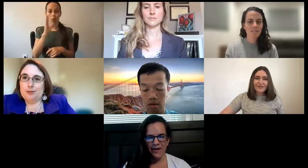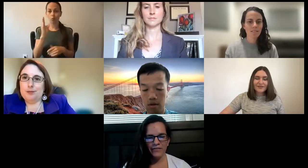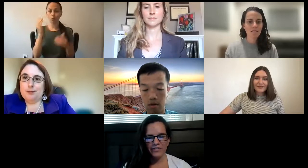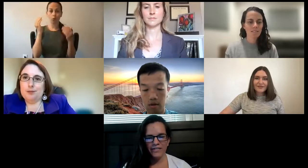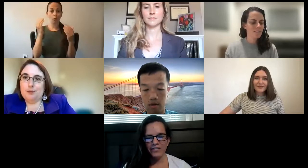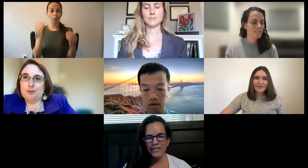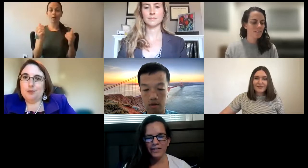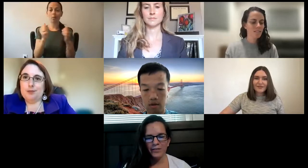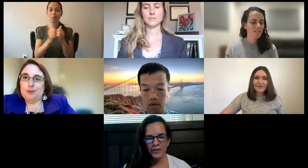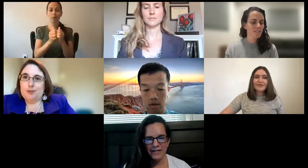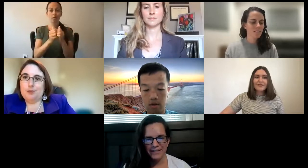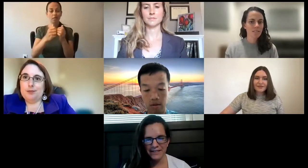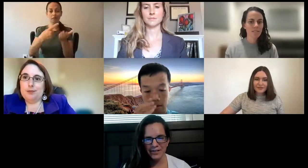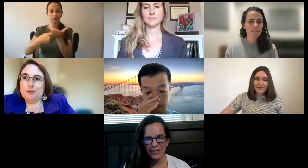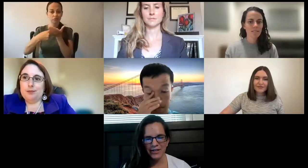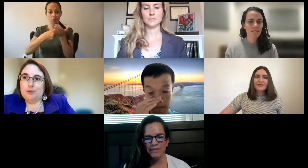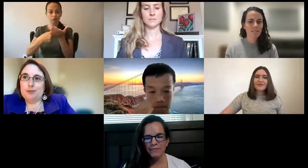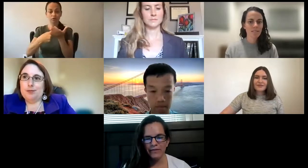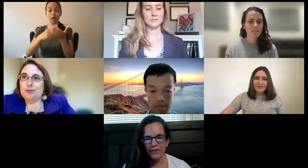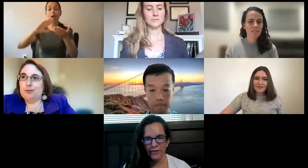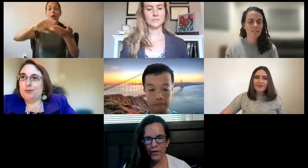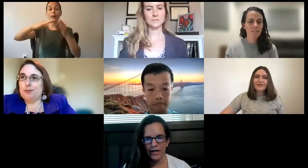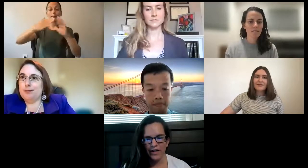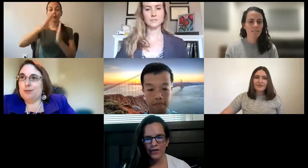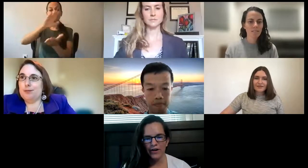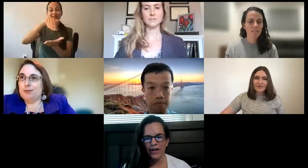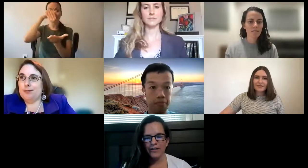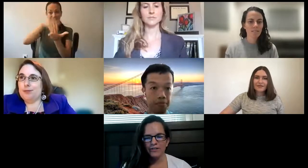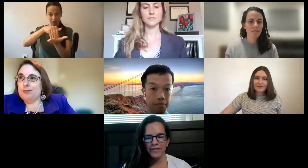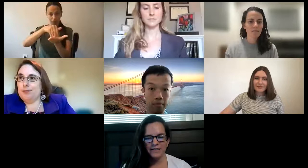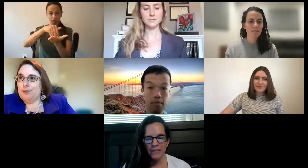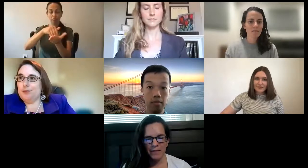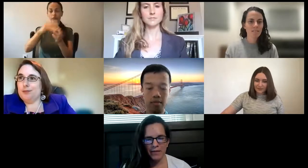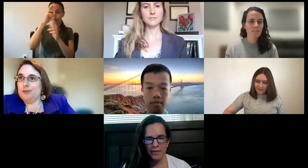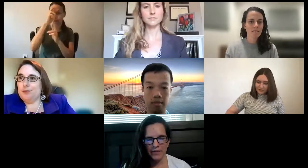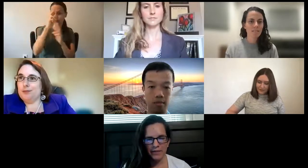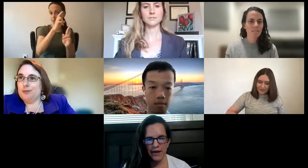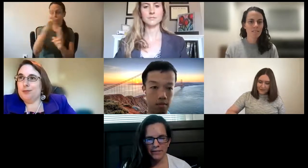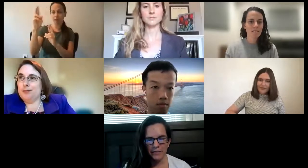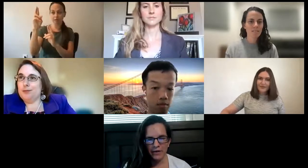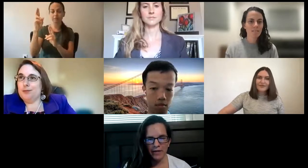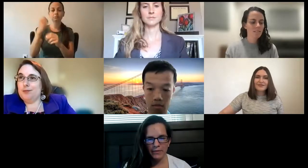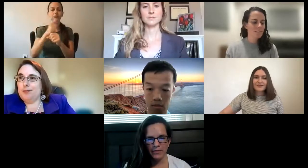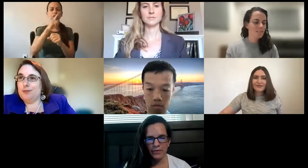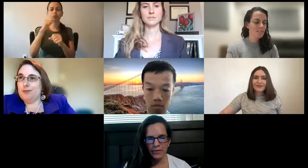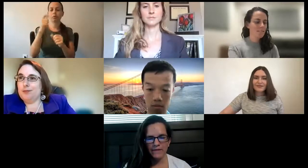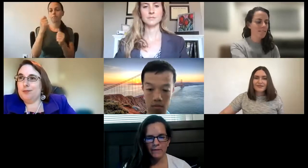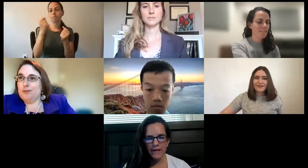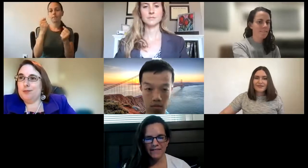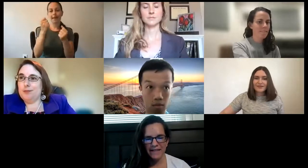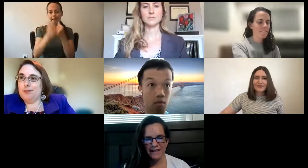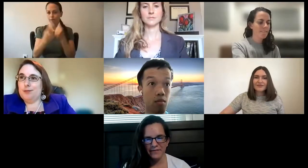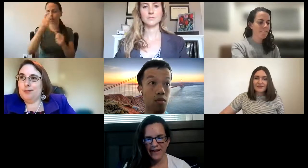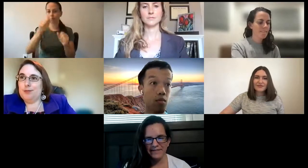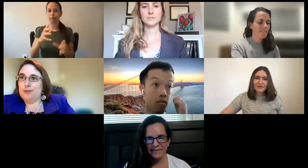the conversation community-centered and respectful of one another so that as many people as possible are able to participate